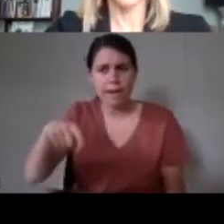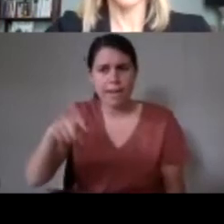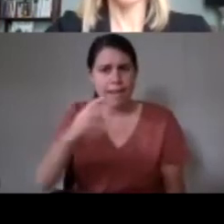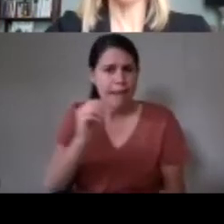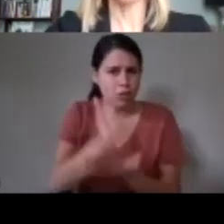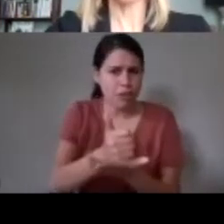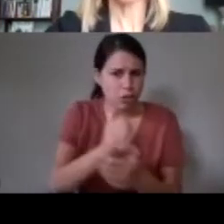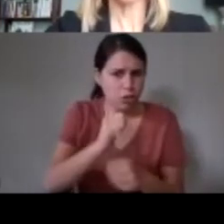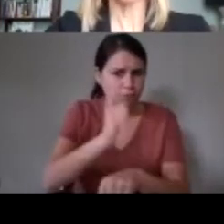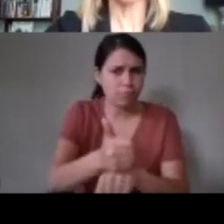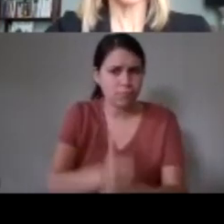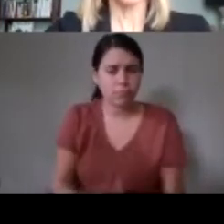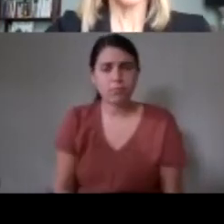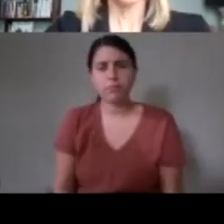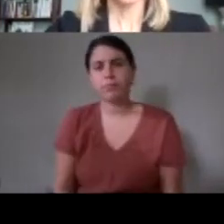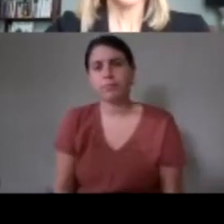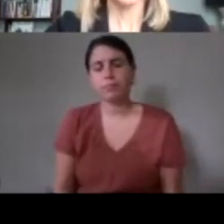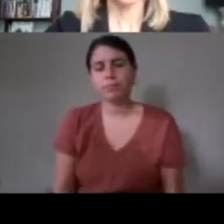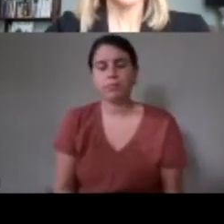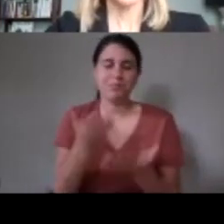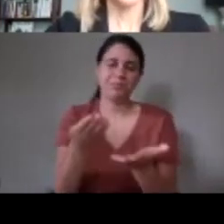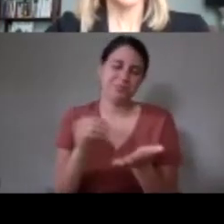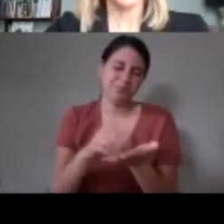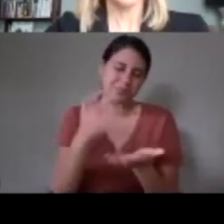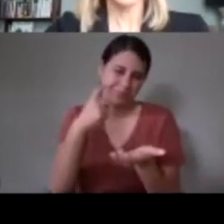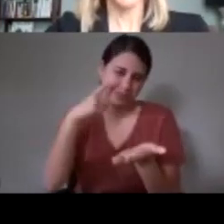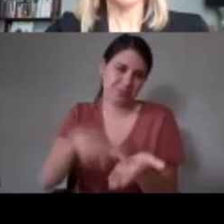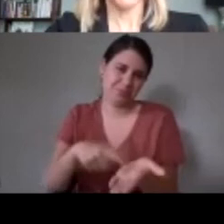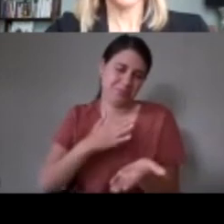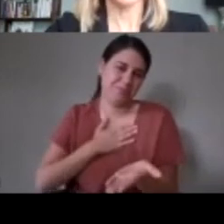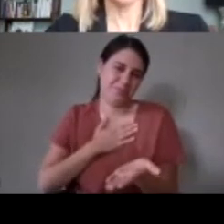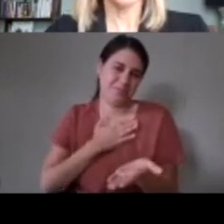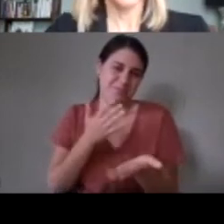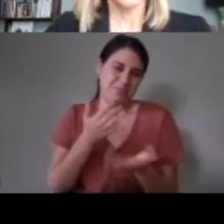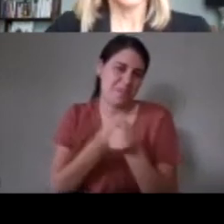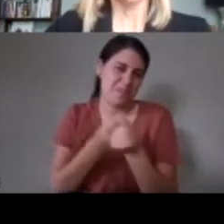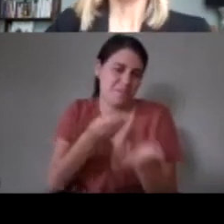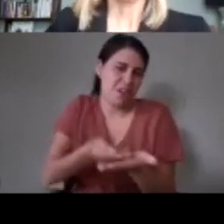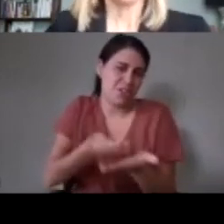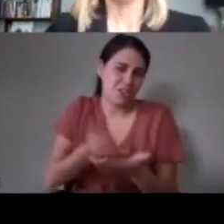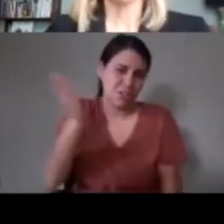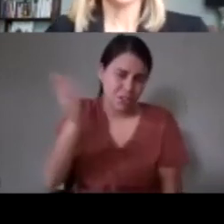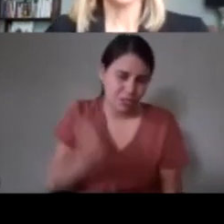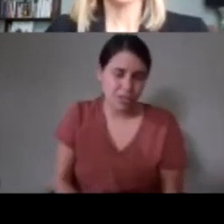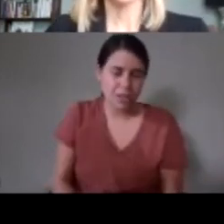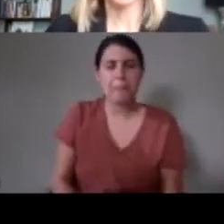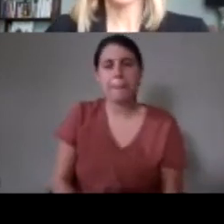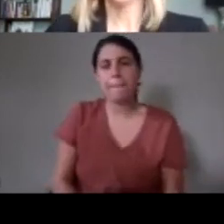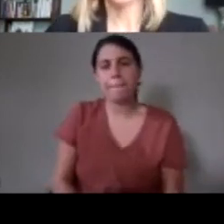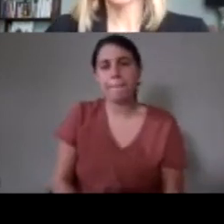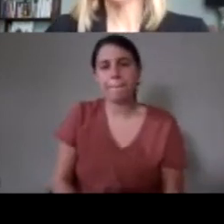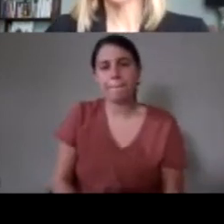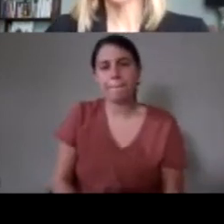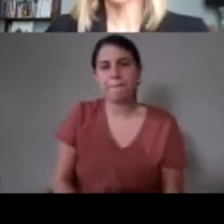are needed. And so I just wanted to acknowledge my funders. And let's see, the